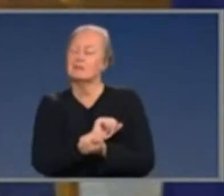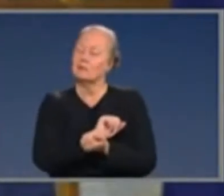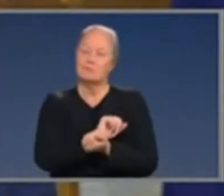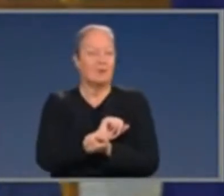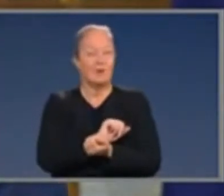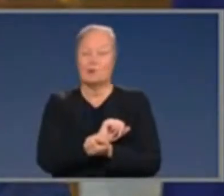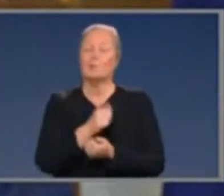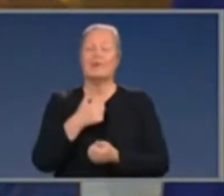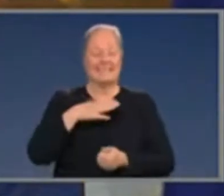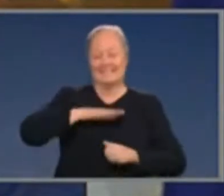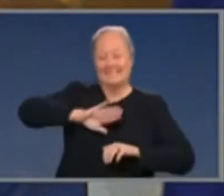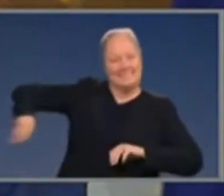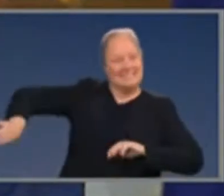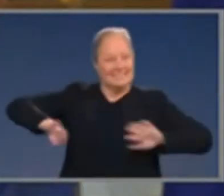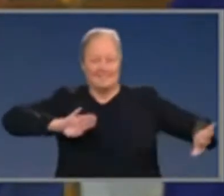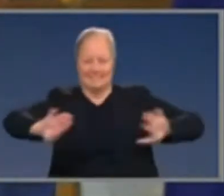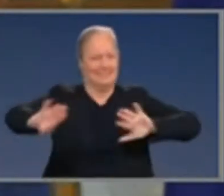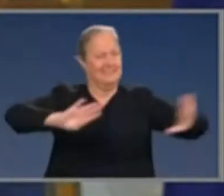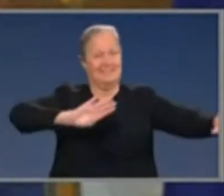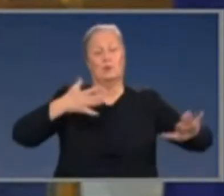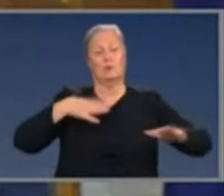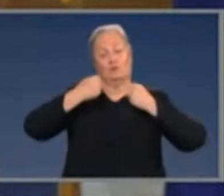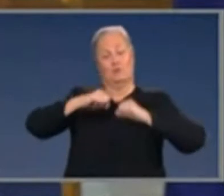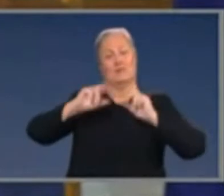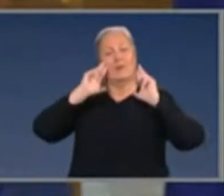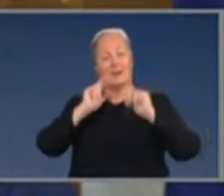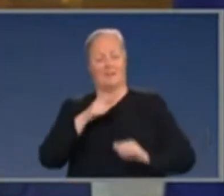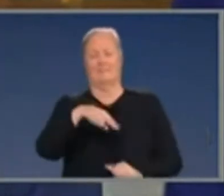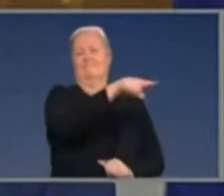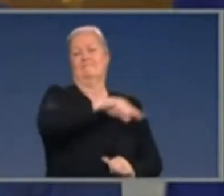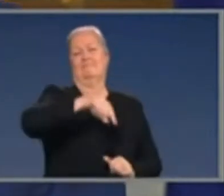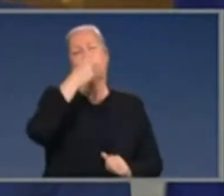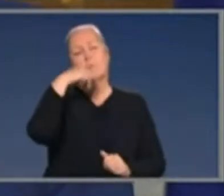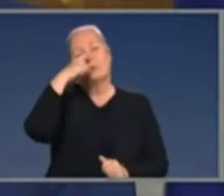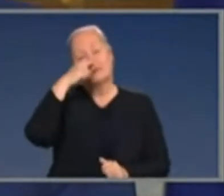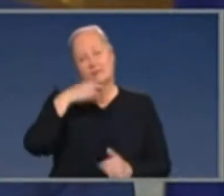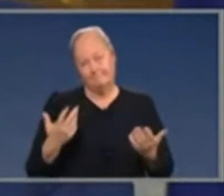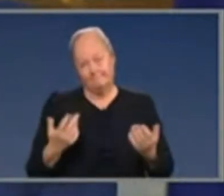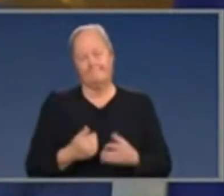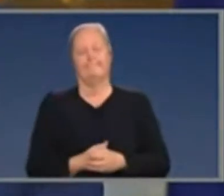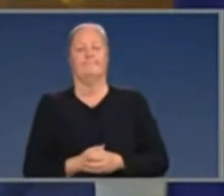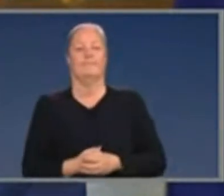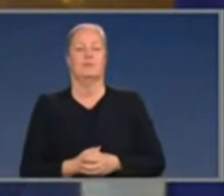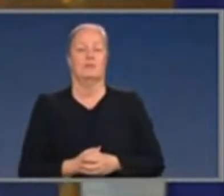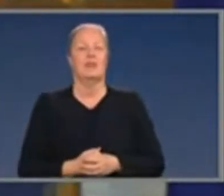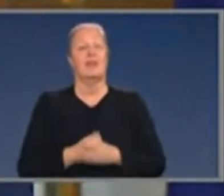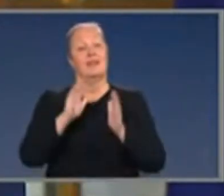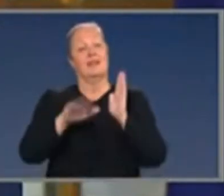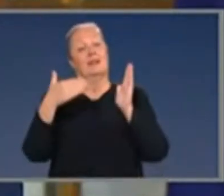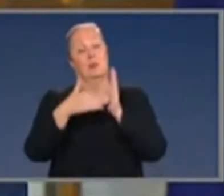anyone unnecessary out of these facilities to protect the residents. Finally, I wouldn't be